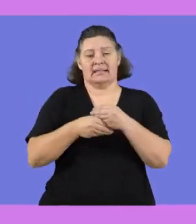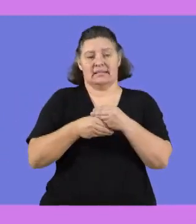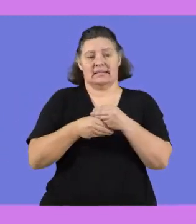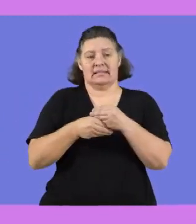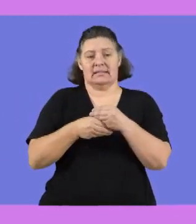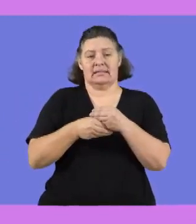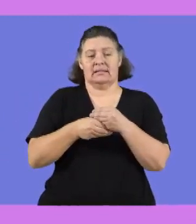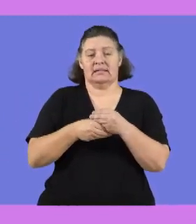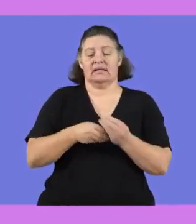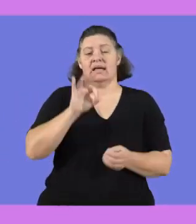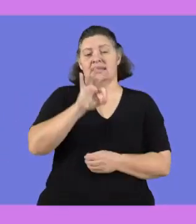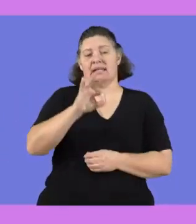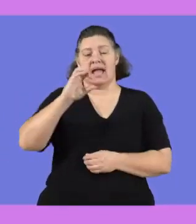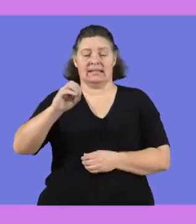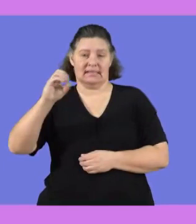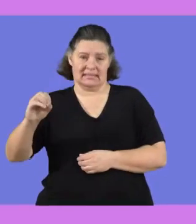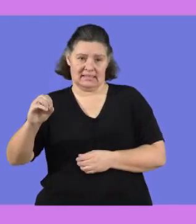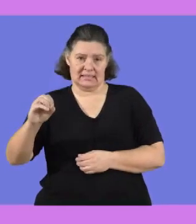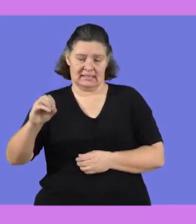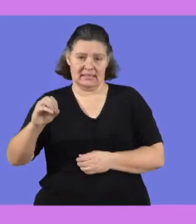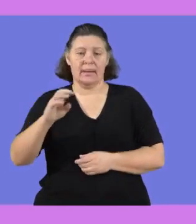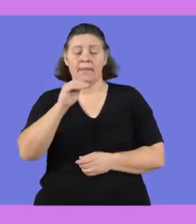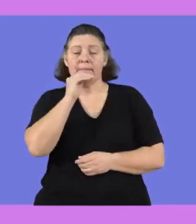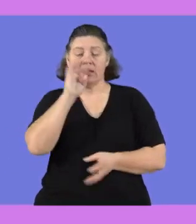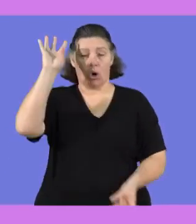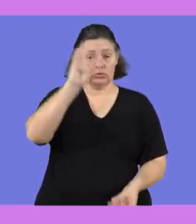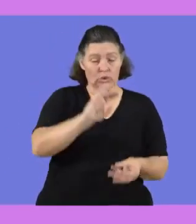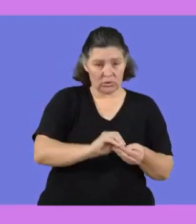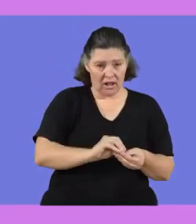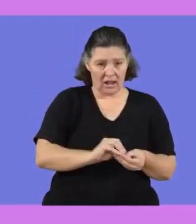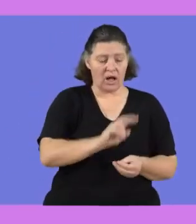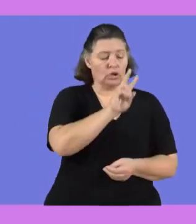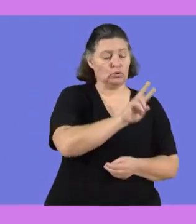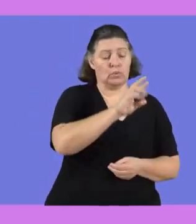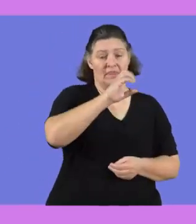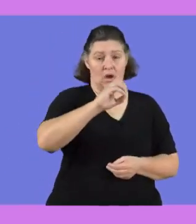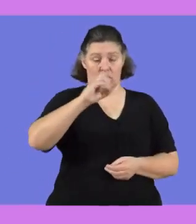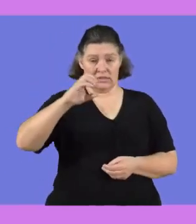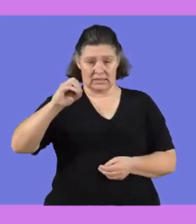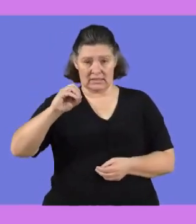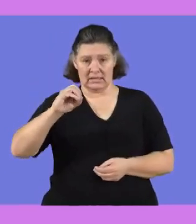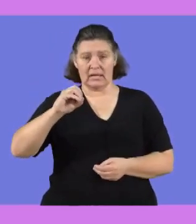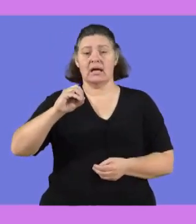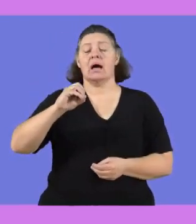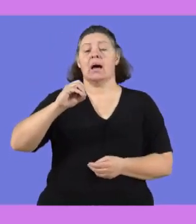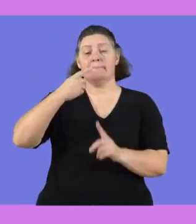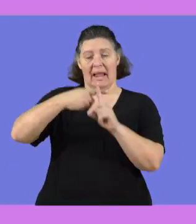it to the 300 rand, and then the total will be